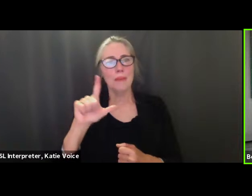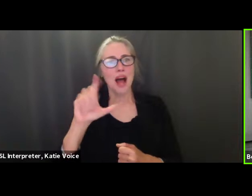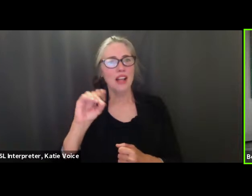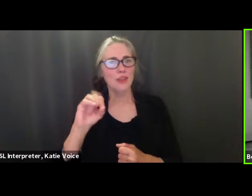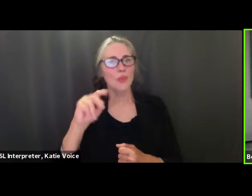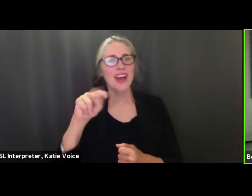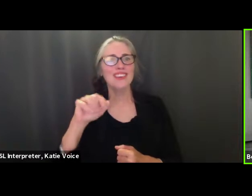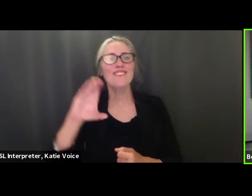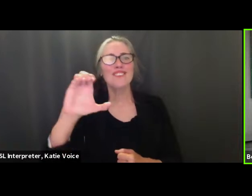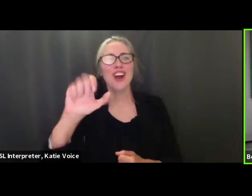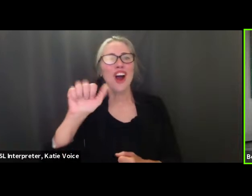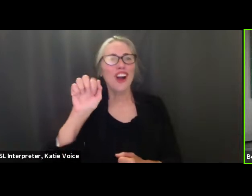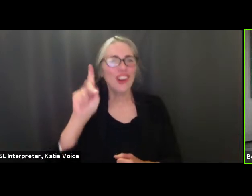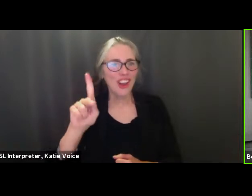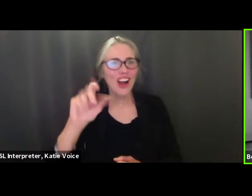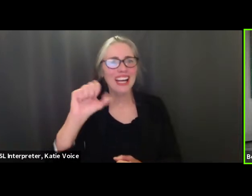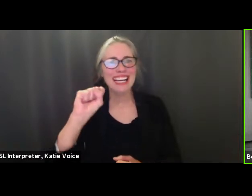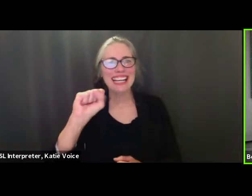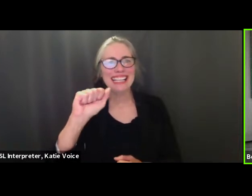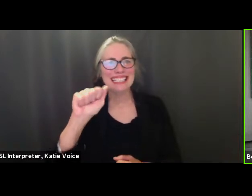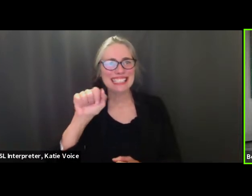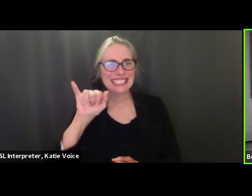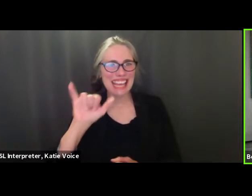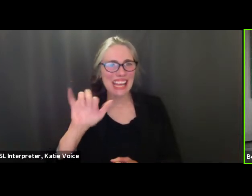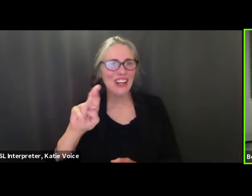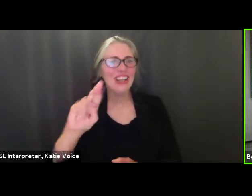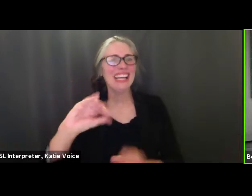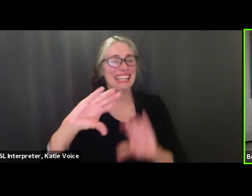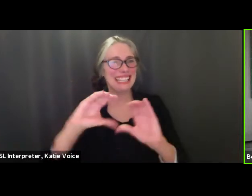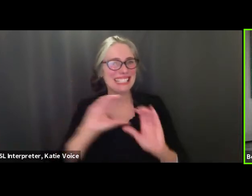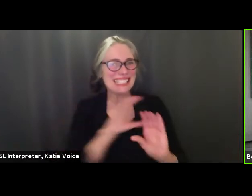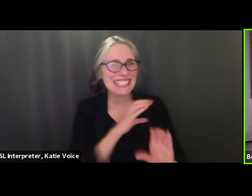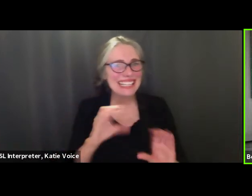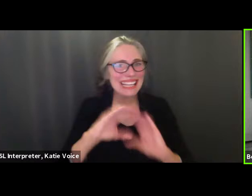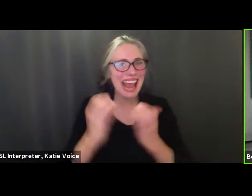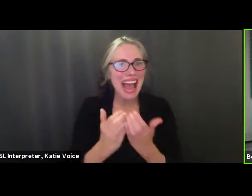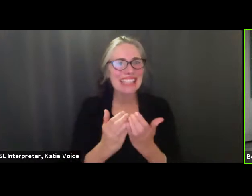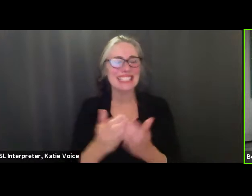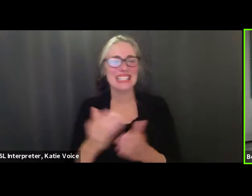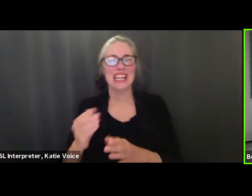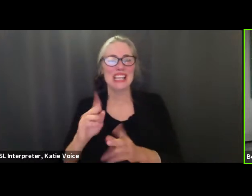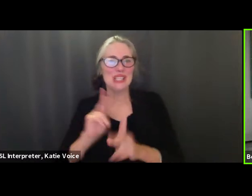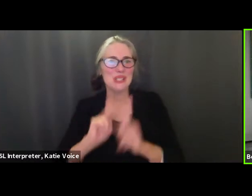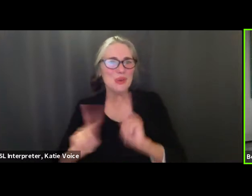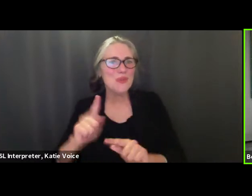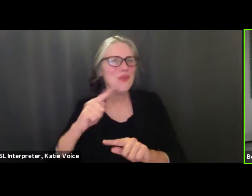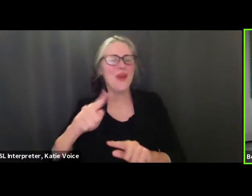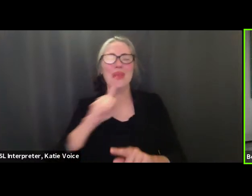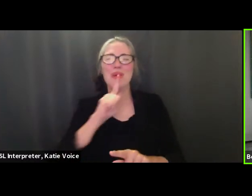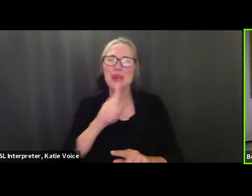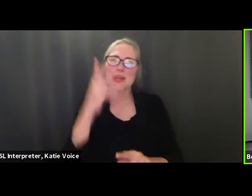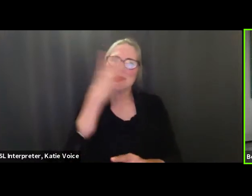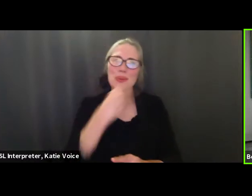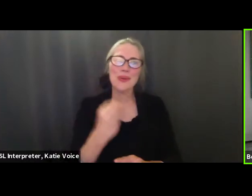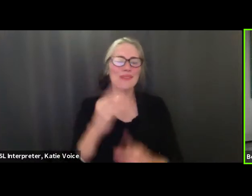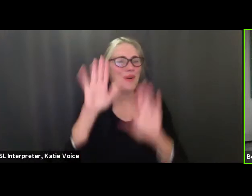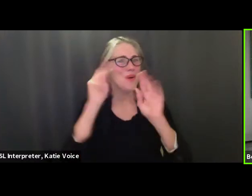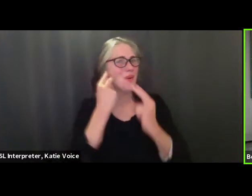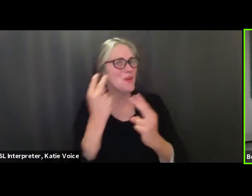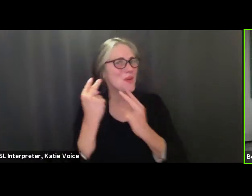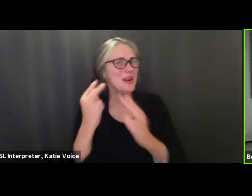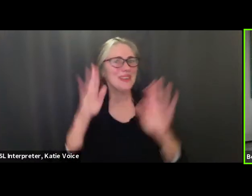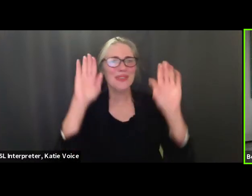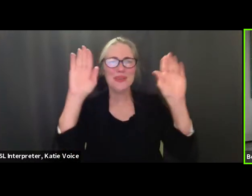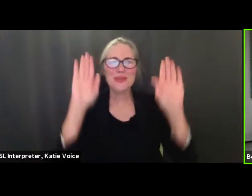team, the cast, and the crew for the memorable performance of the Broadway musical Pippin that I attended on Friday evening with other board